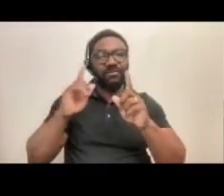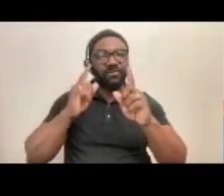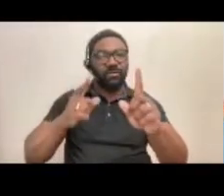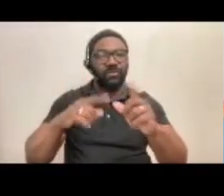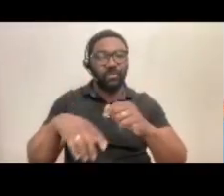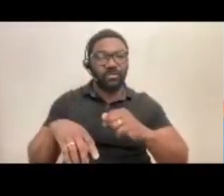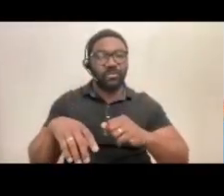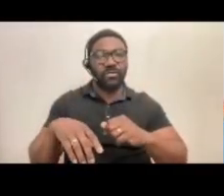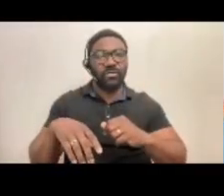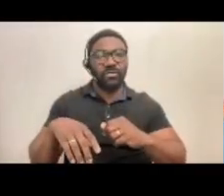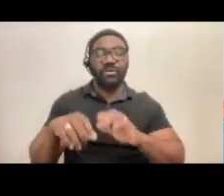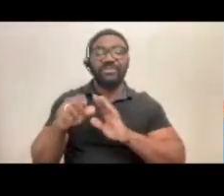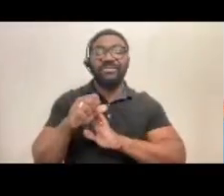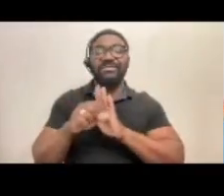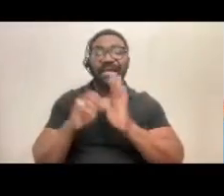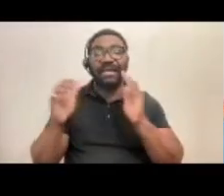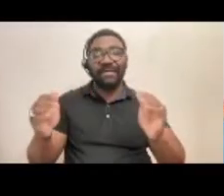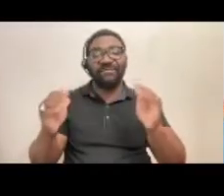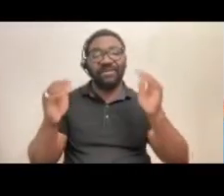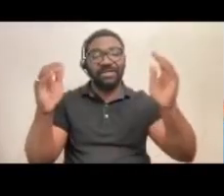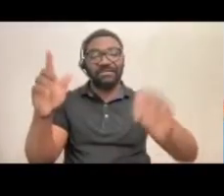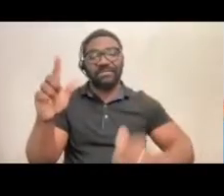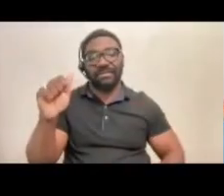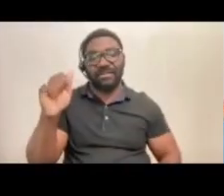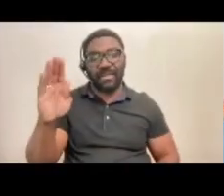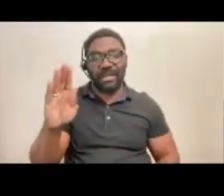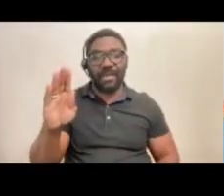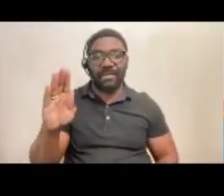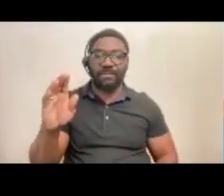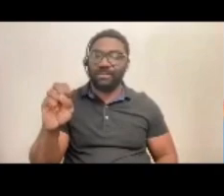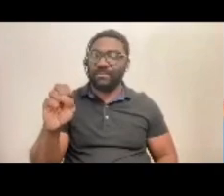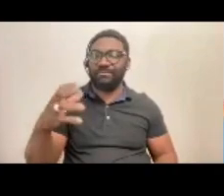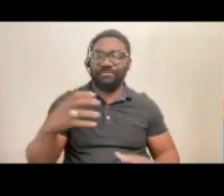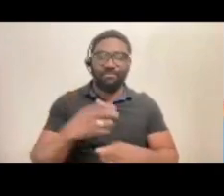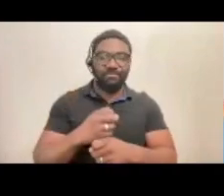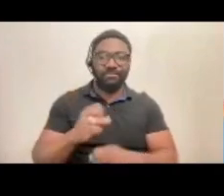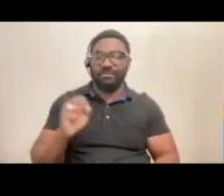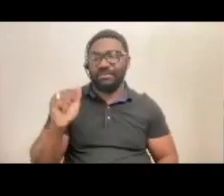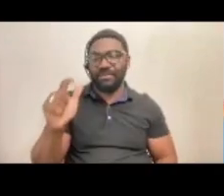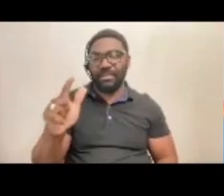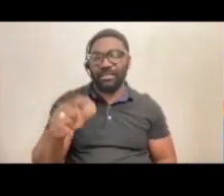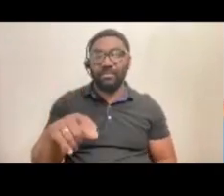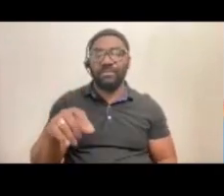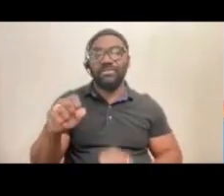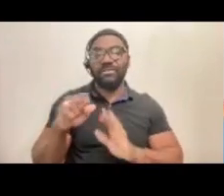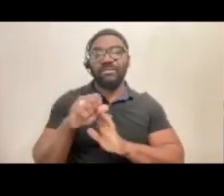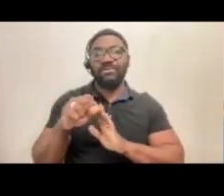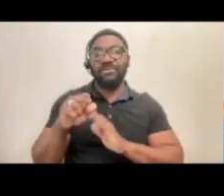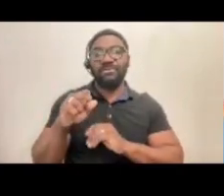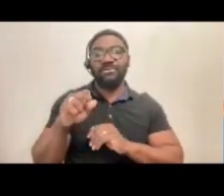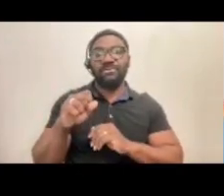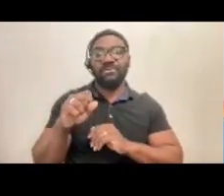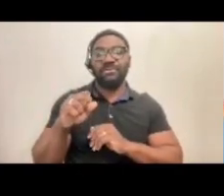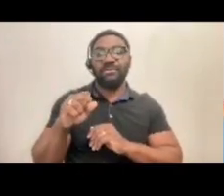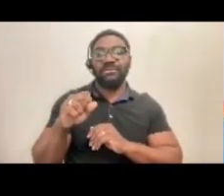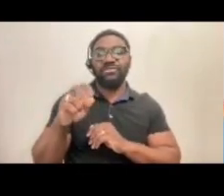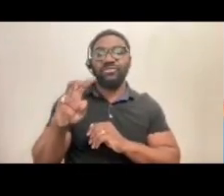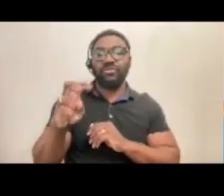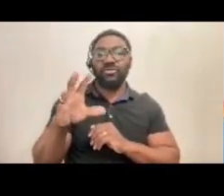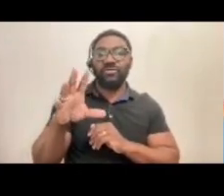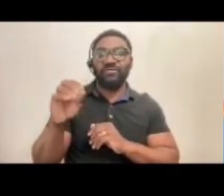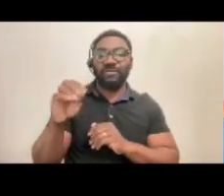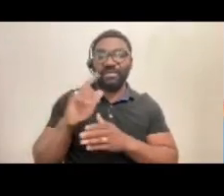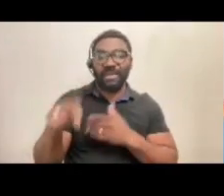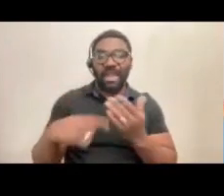SAL. And that runs between 9 and 12 months, and states received up to 250 hours of technical assistance. As part of